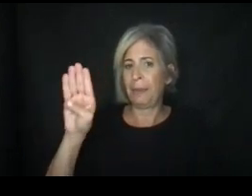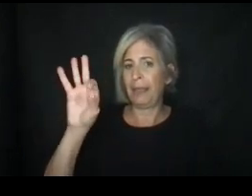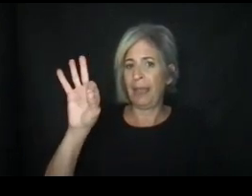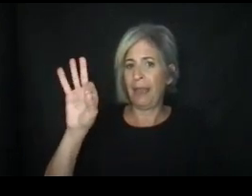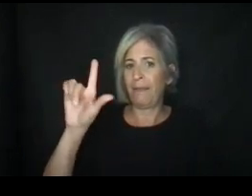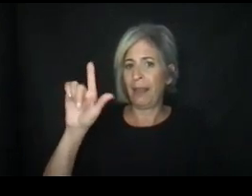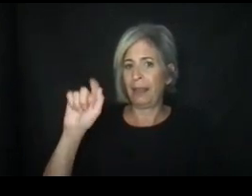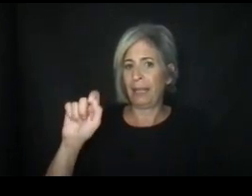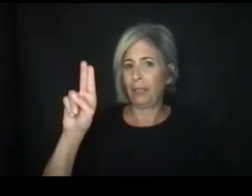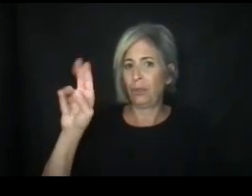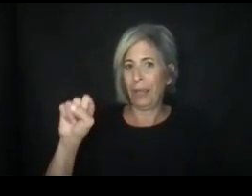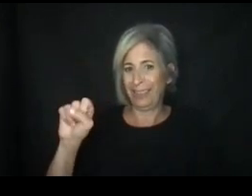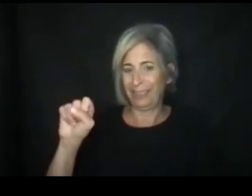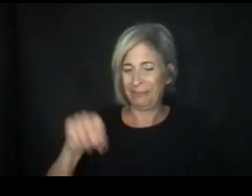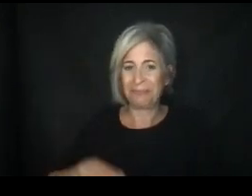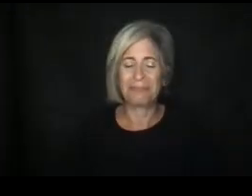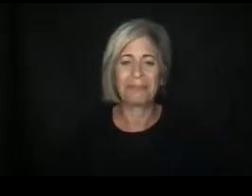arpa@bbfl.us.